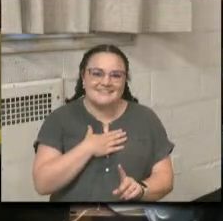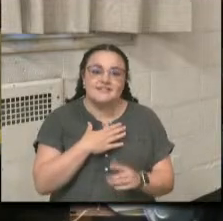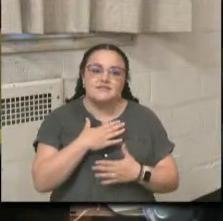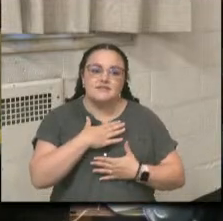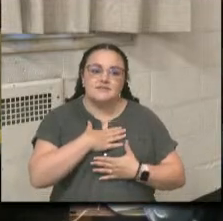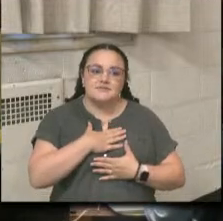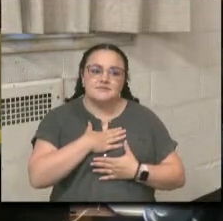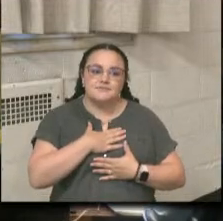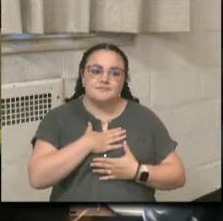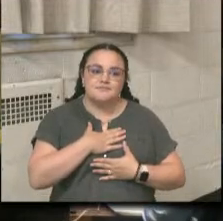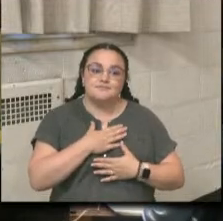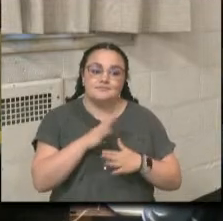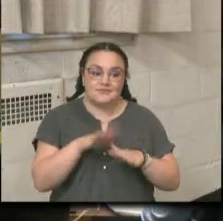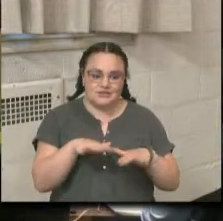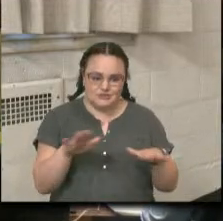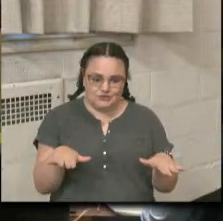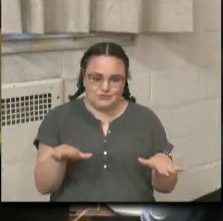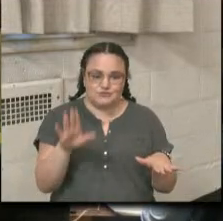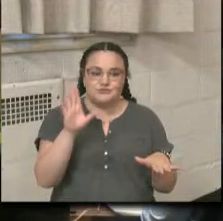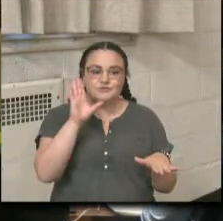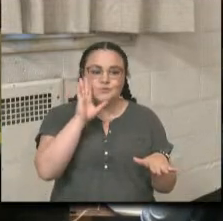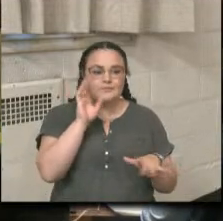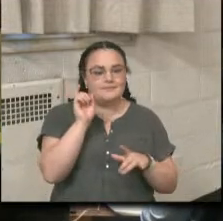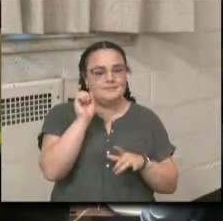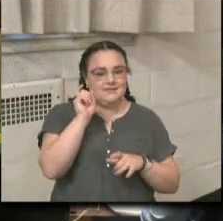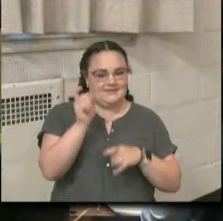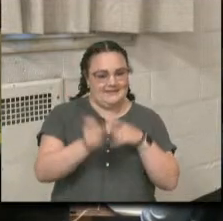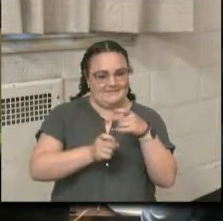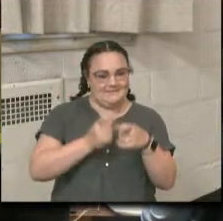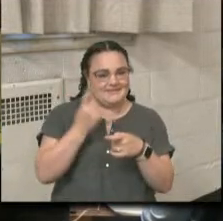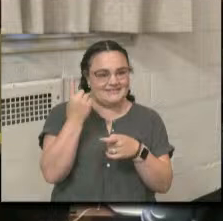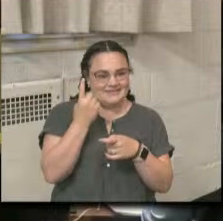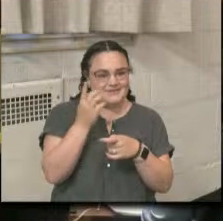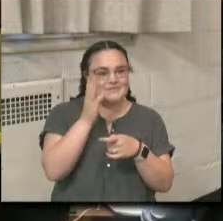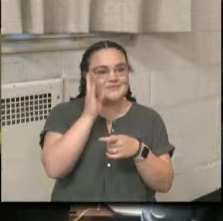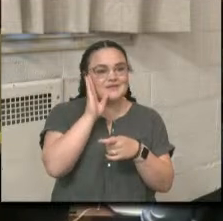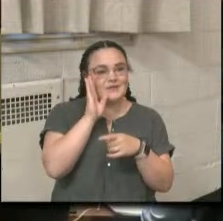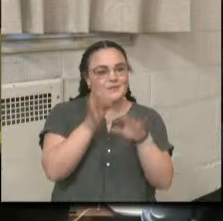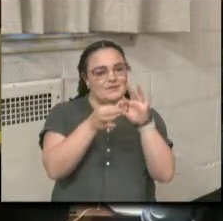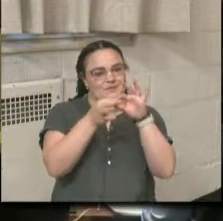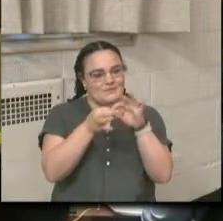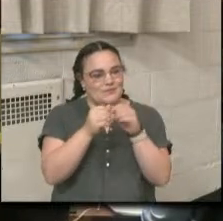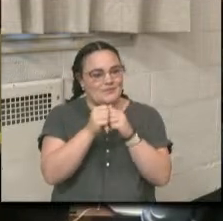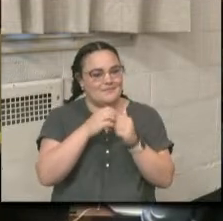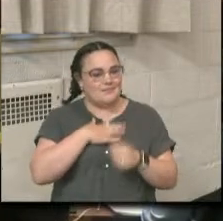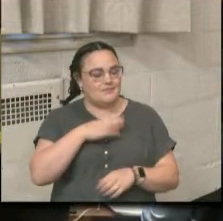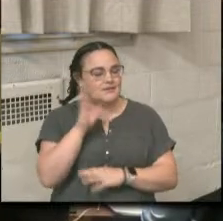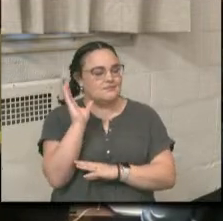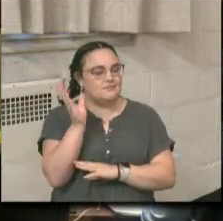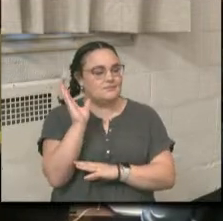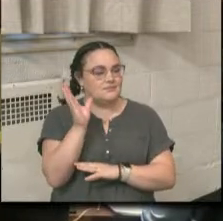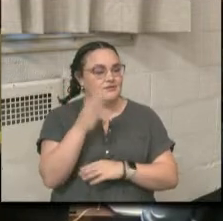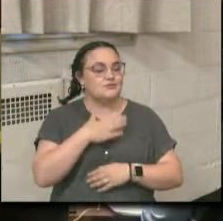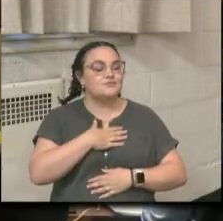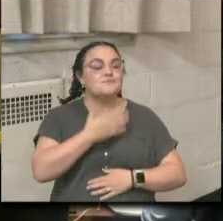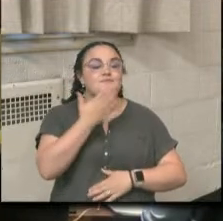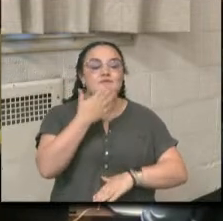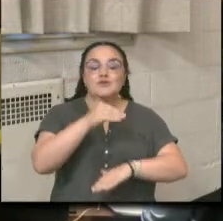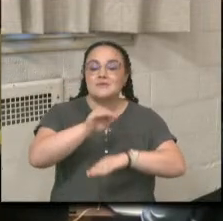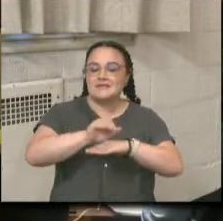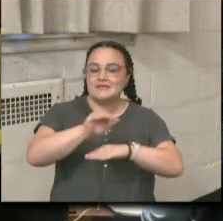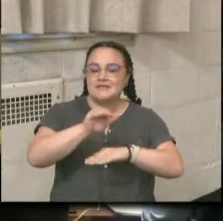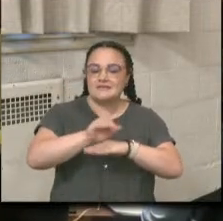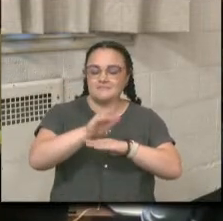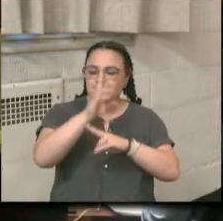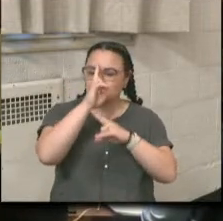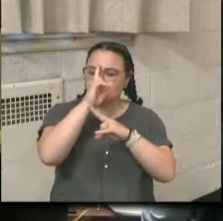My kids will be giving you a little something that goes with my speech. Good evening,